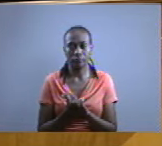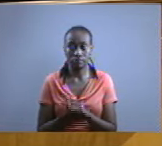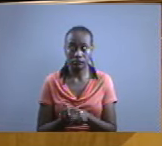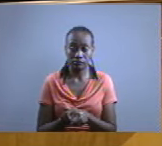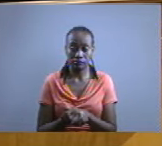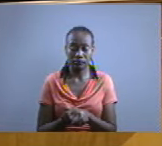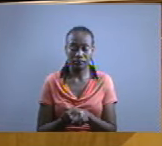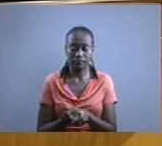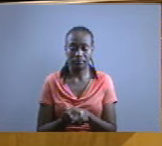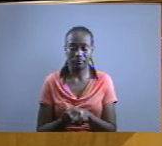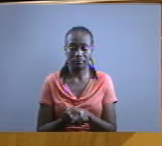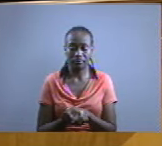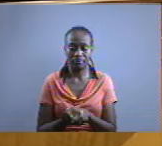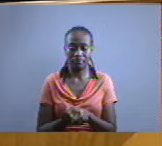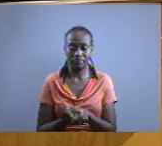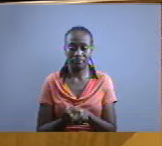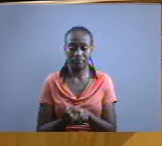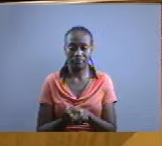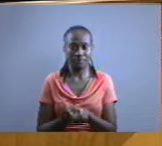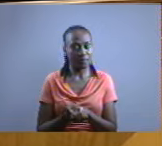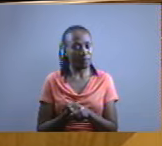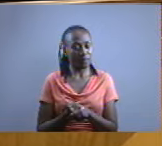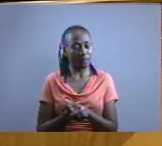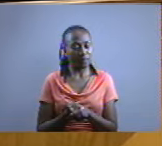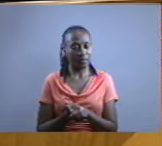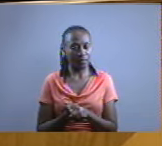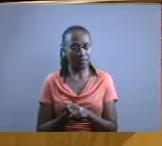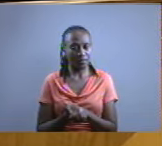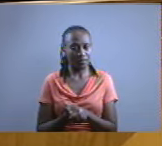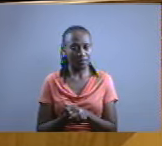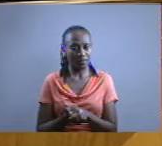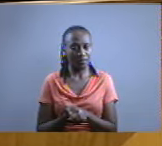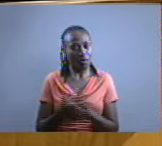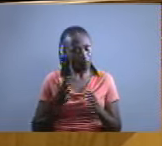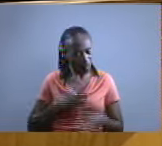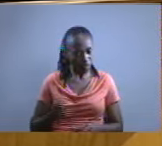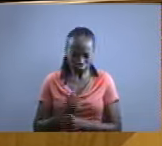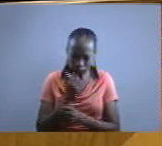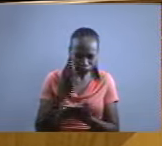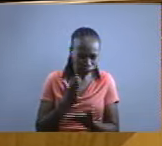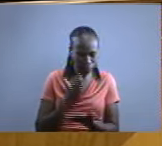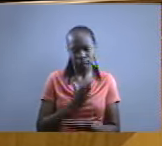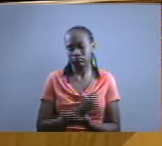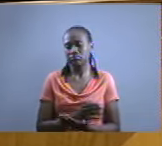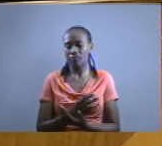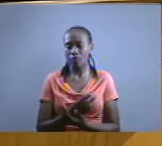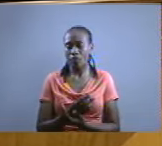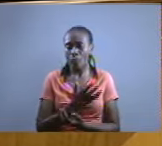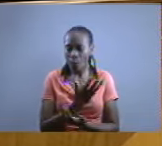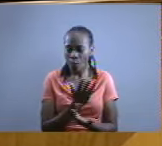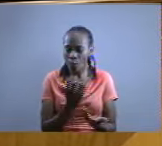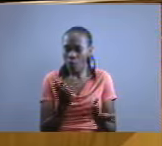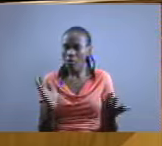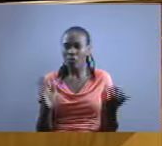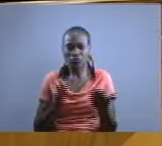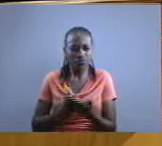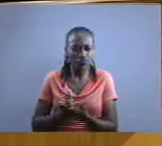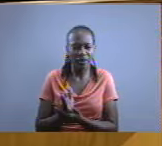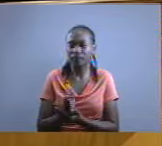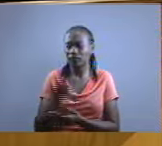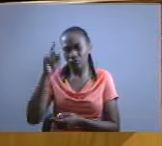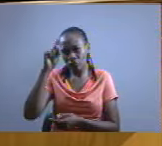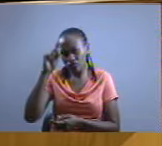ishishima no sirelela timfanelo ta maAfrika-Dzonga hi ririmi. In particular, through